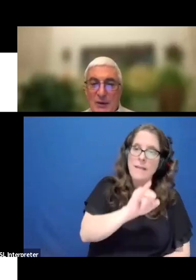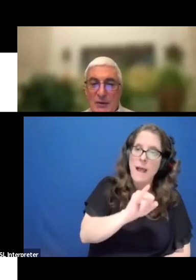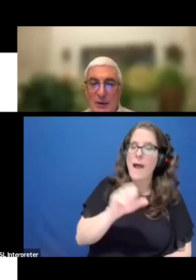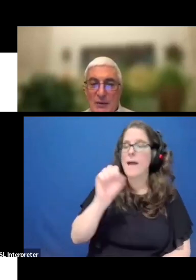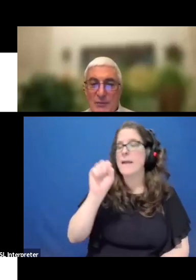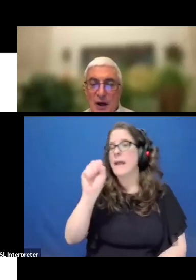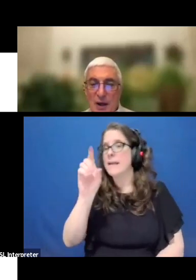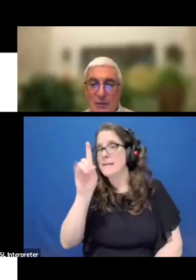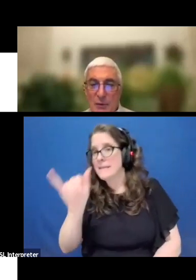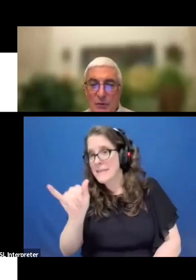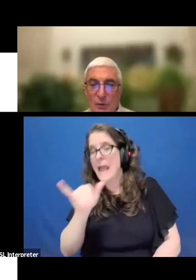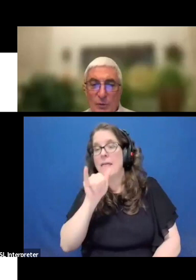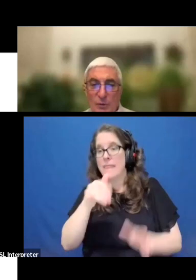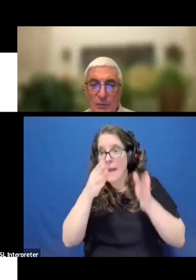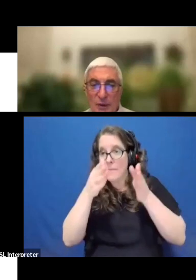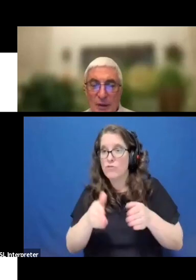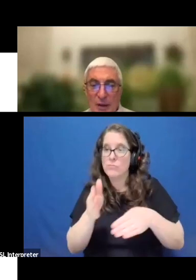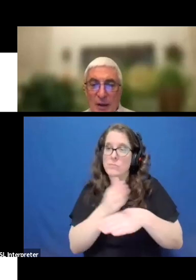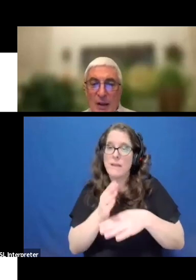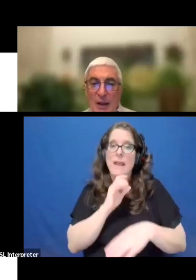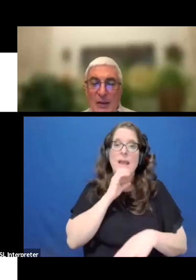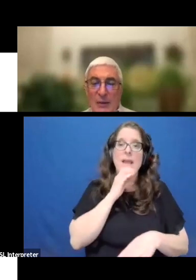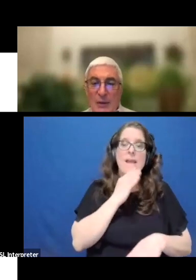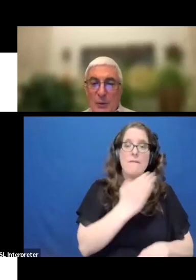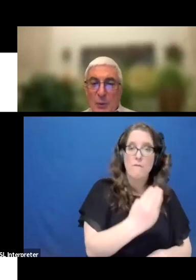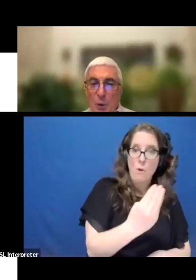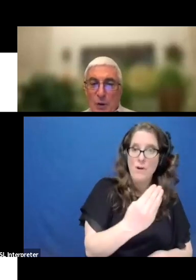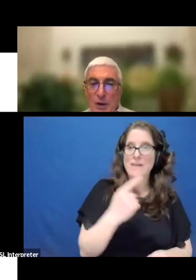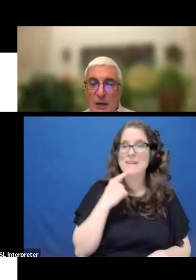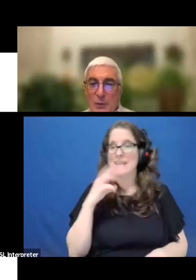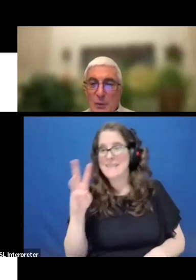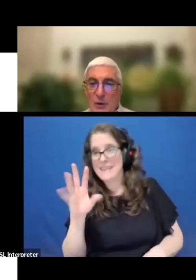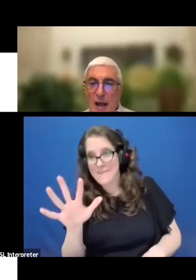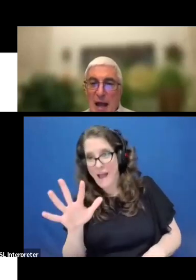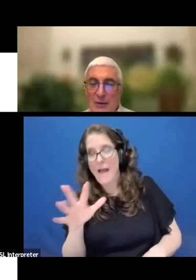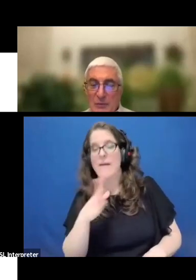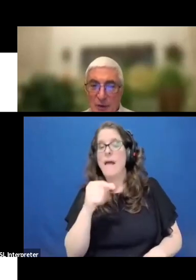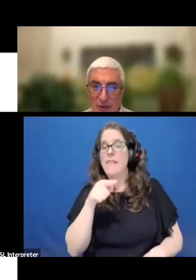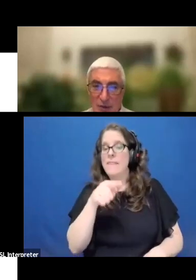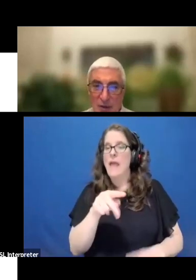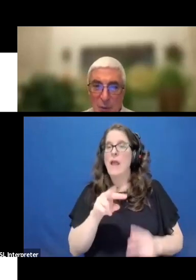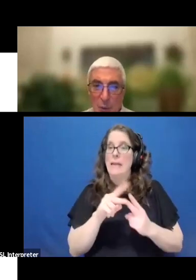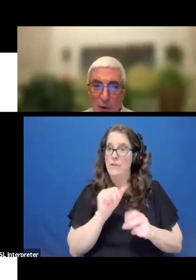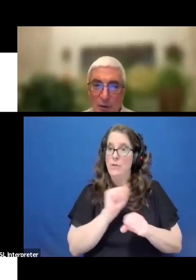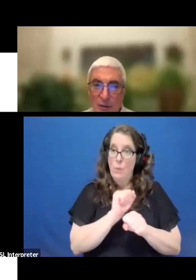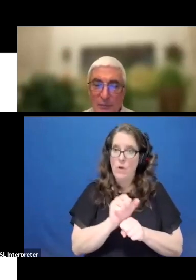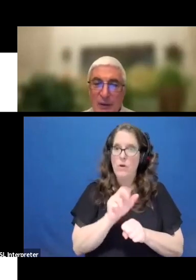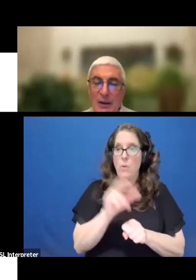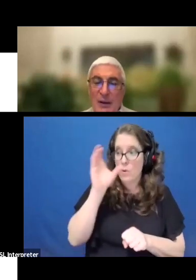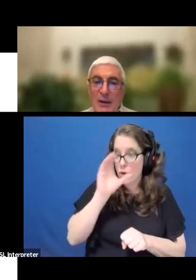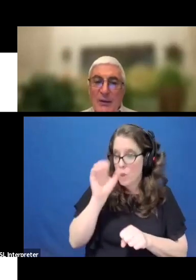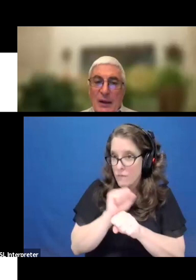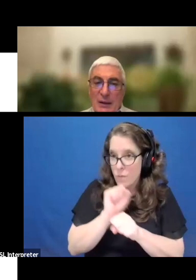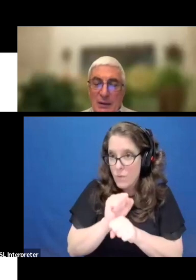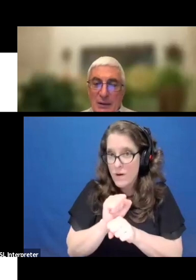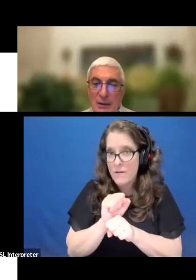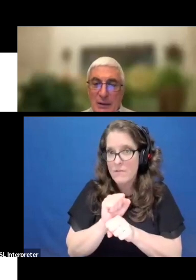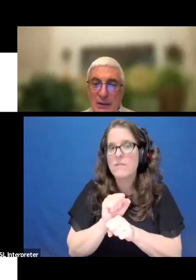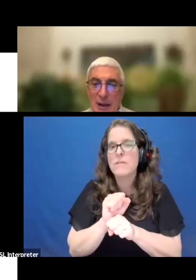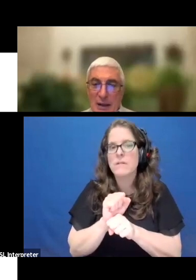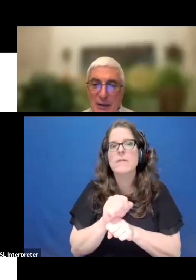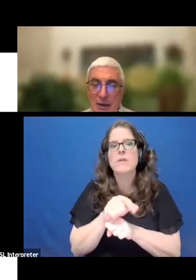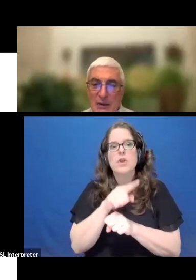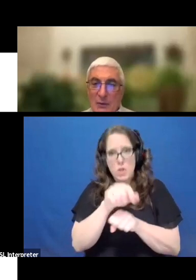to 65 years old, and they're either working or actively seeking work, they